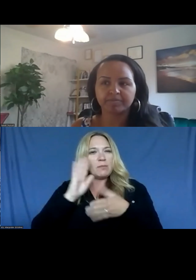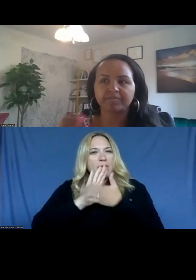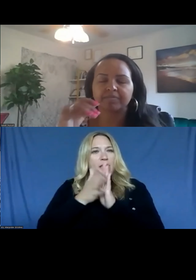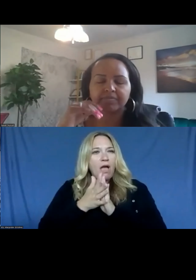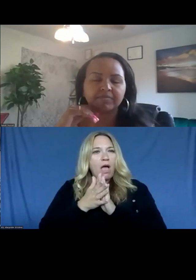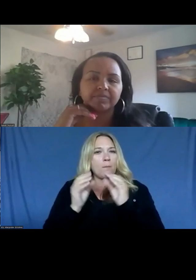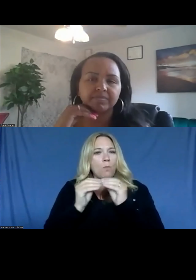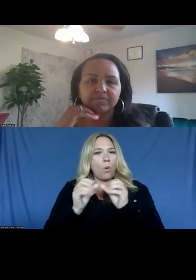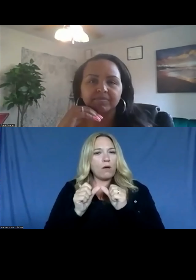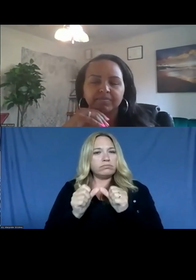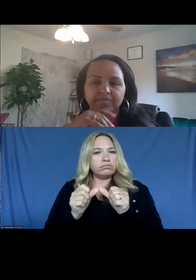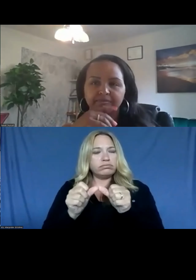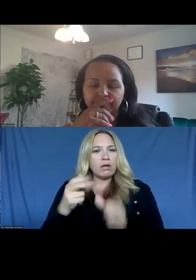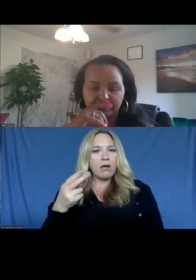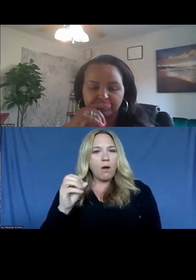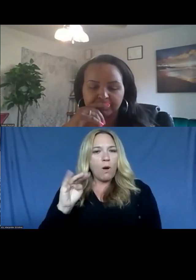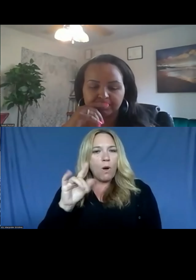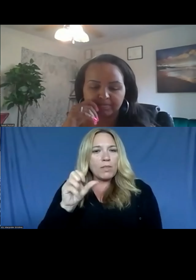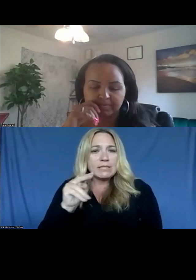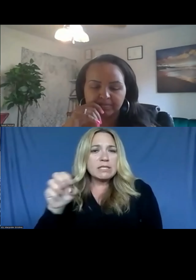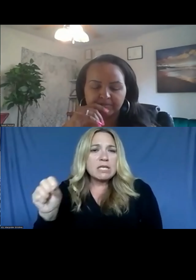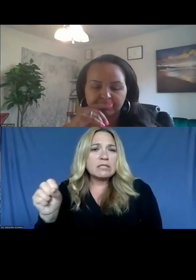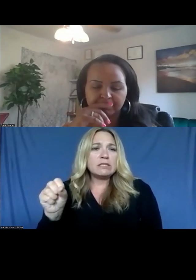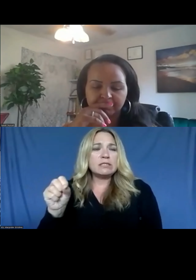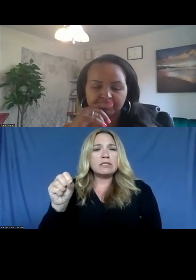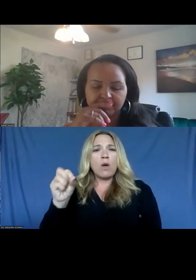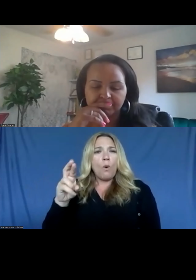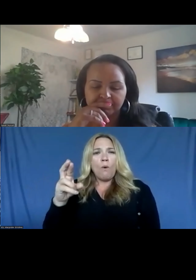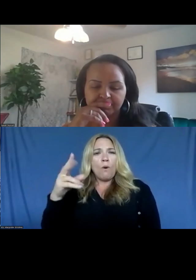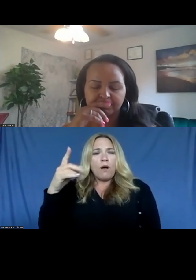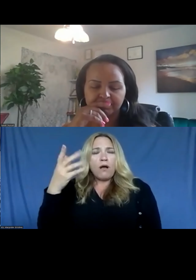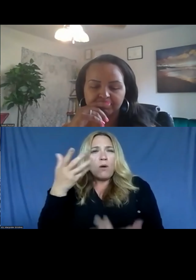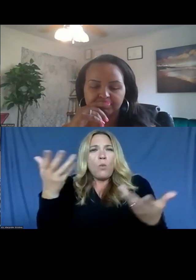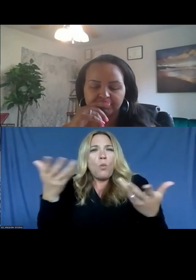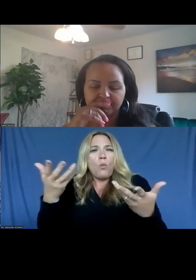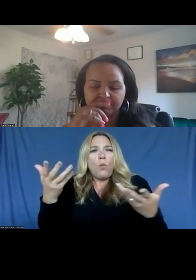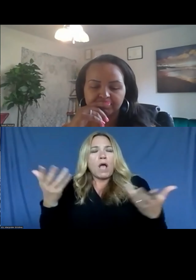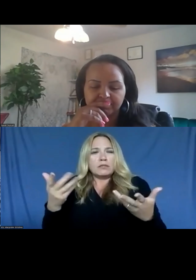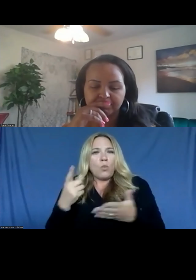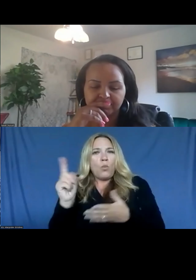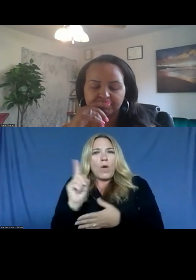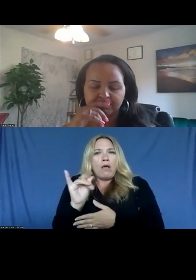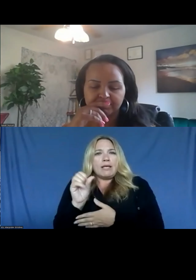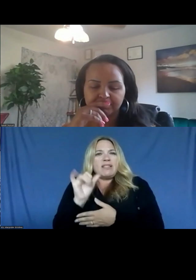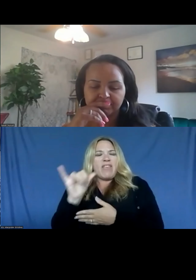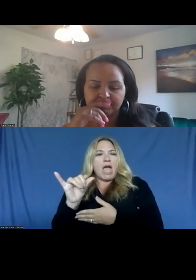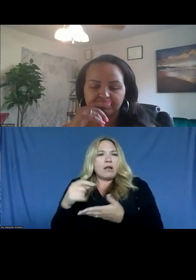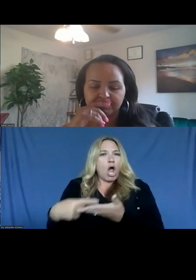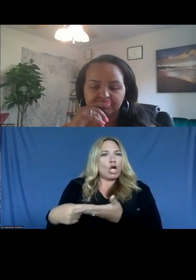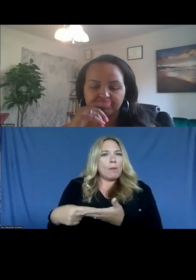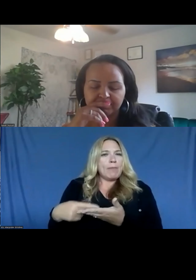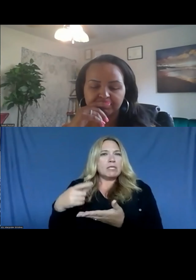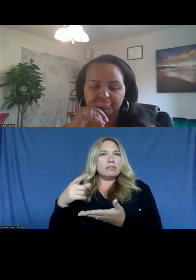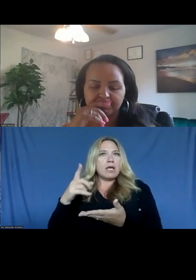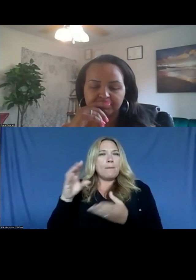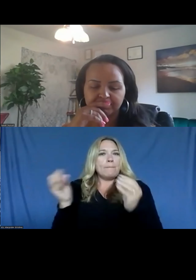healthcare, of all these things to our children and our grandchildren? Like, where is the argument most salient that's going to fall to